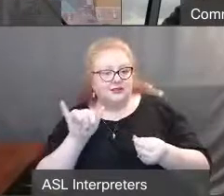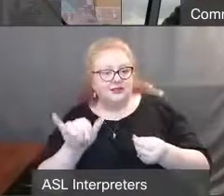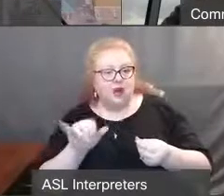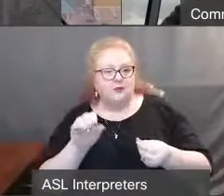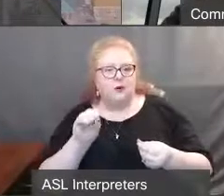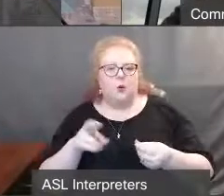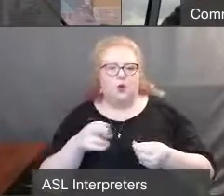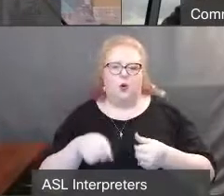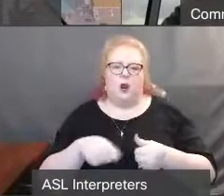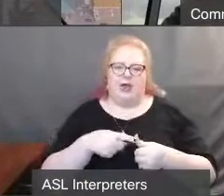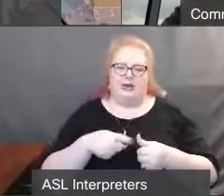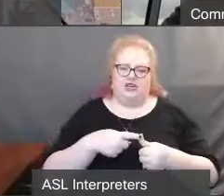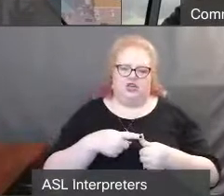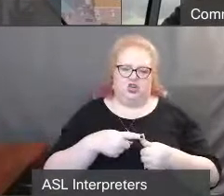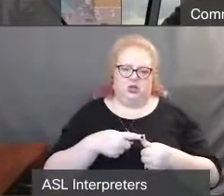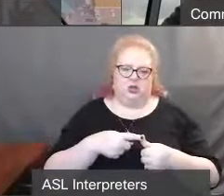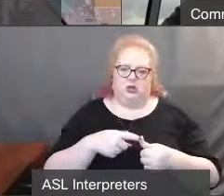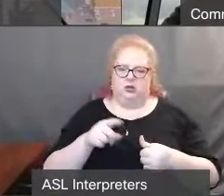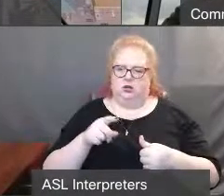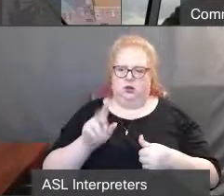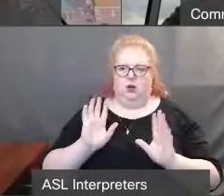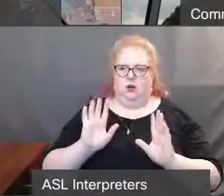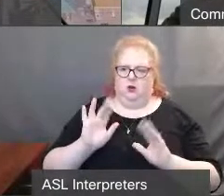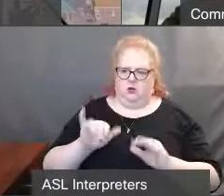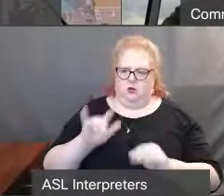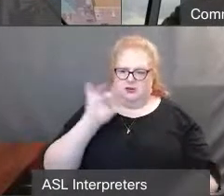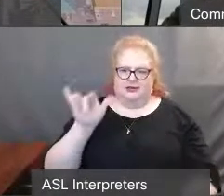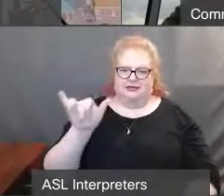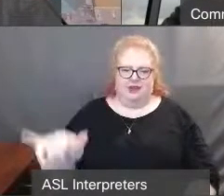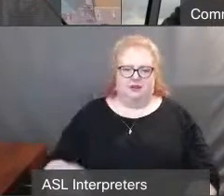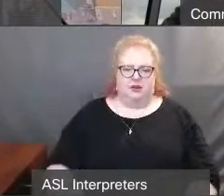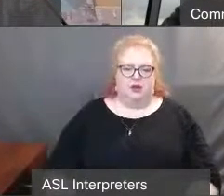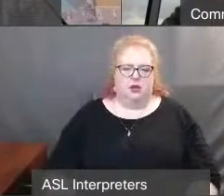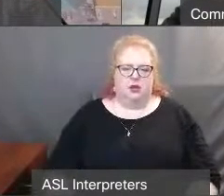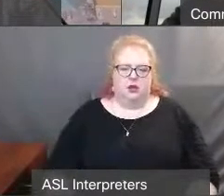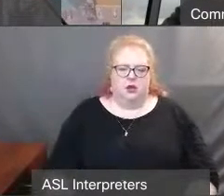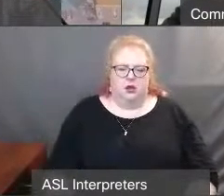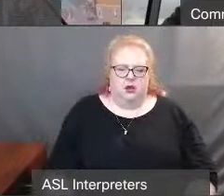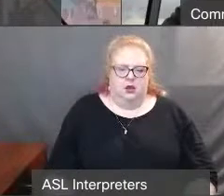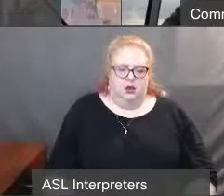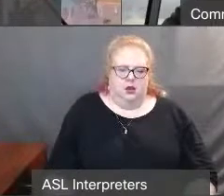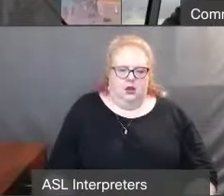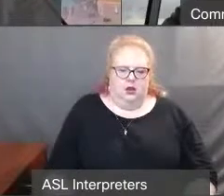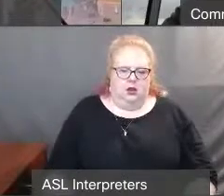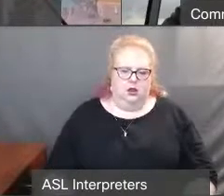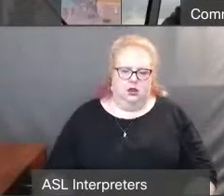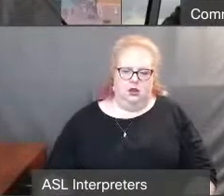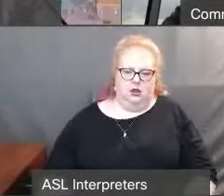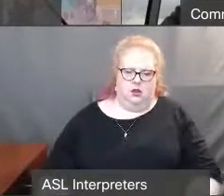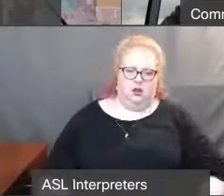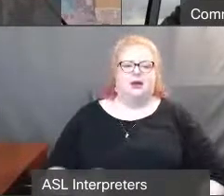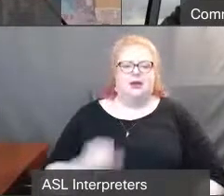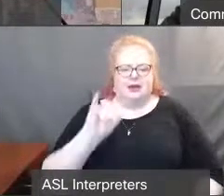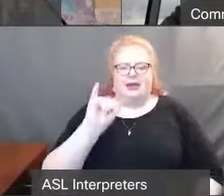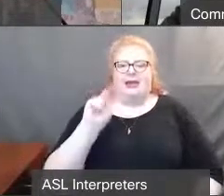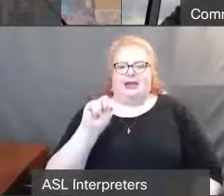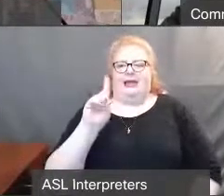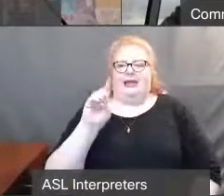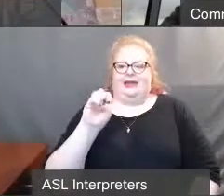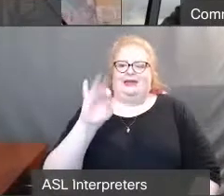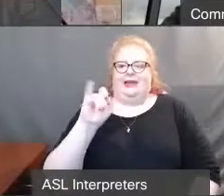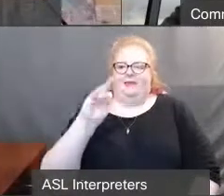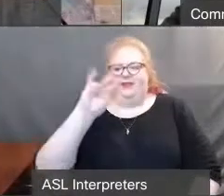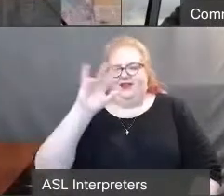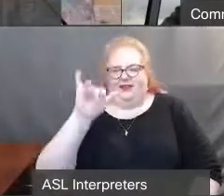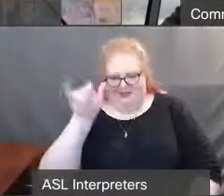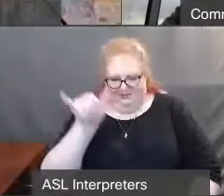initially? No, it will be indefinitely. Did you say definitely or indefinitely? Indefinitely, like, Yes. not Yeah, it's just not-